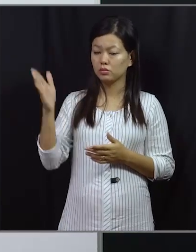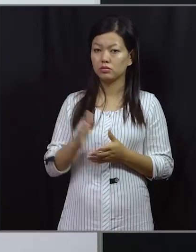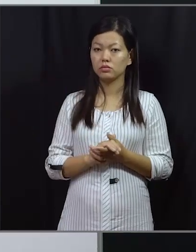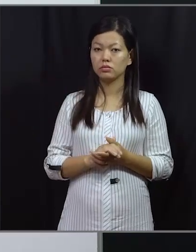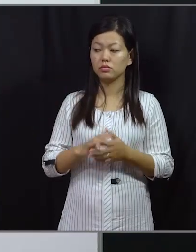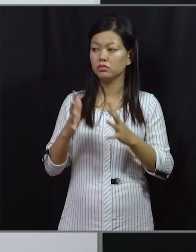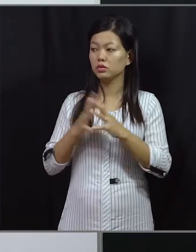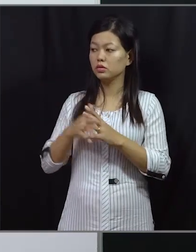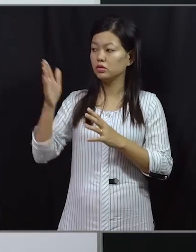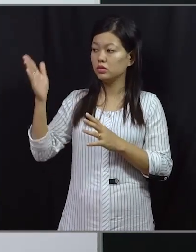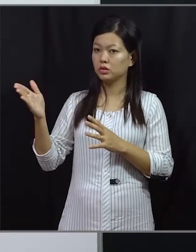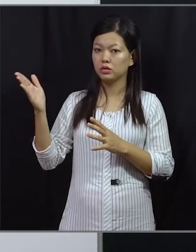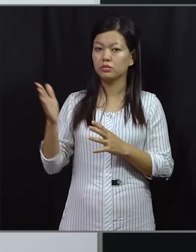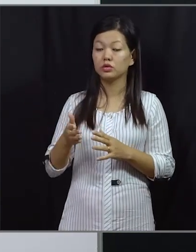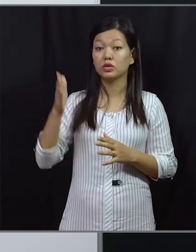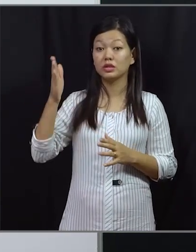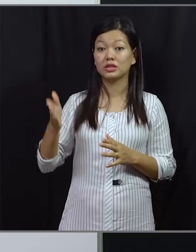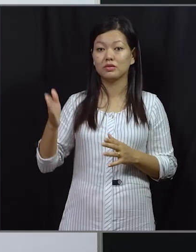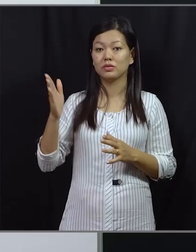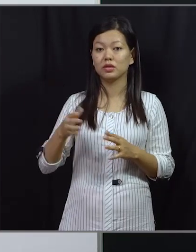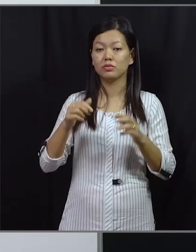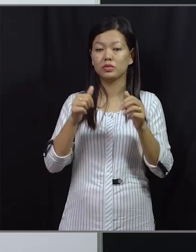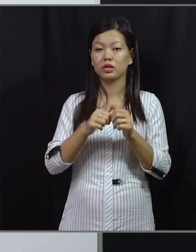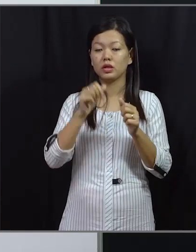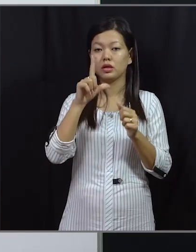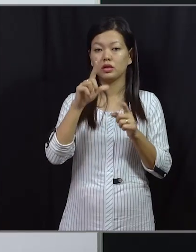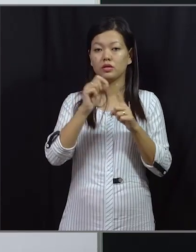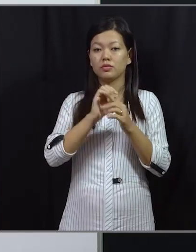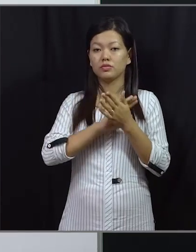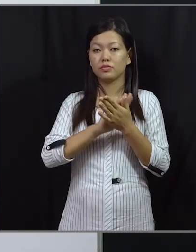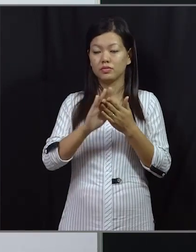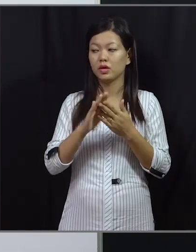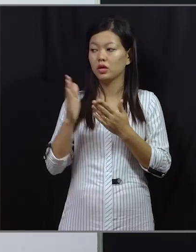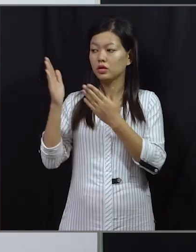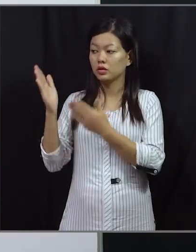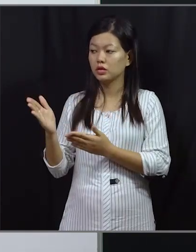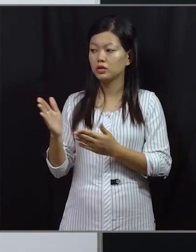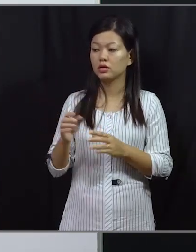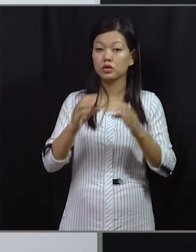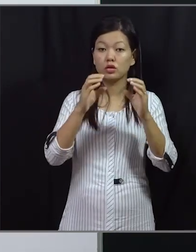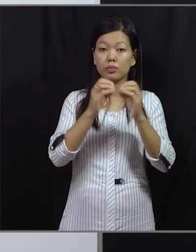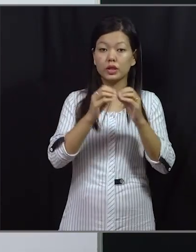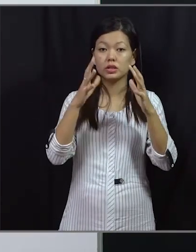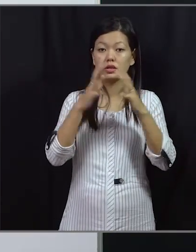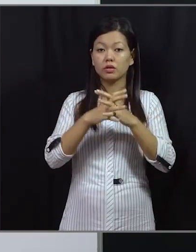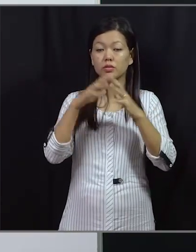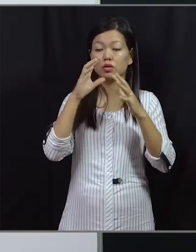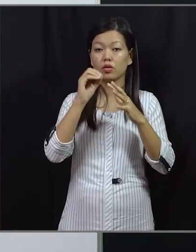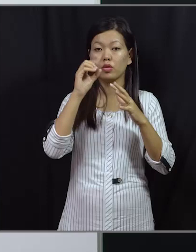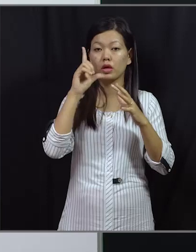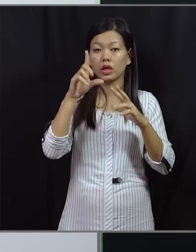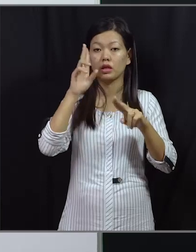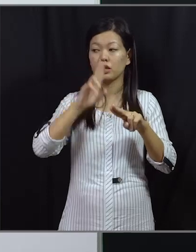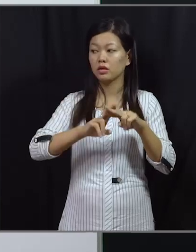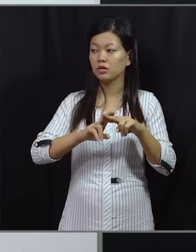B, wolf, that is W, O, L, F. You see these two